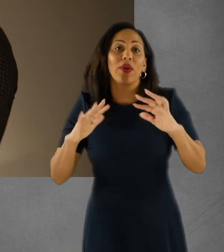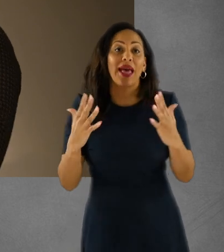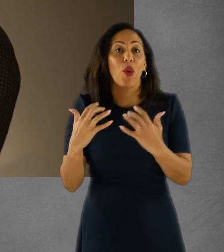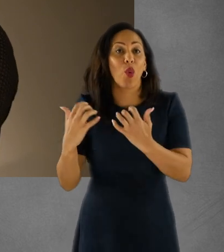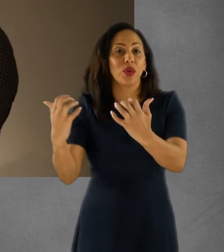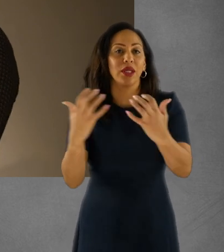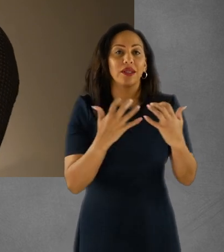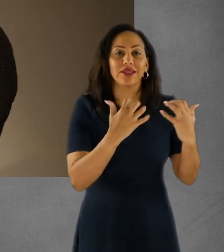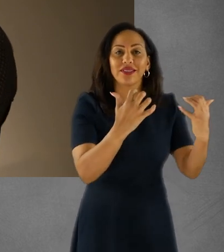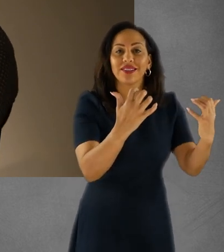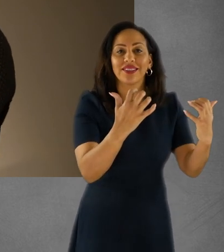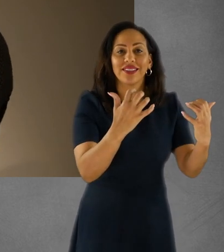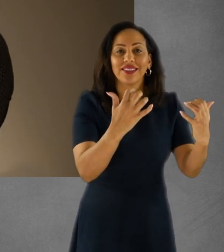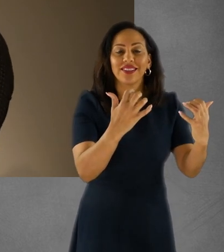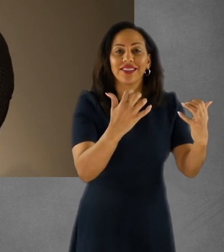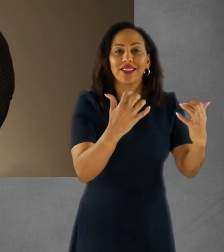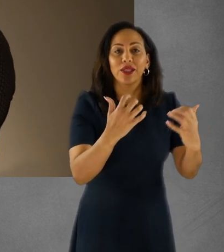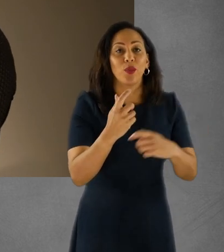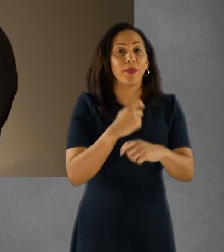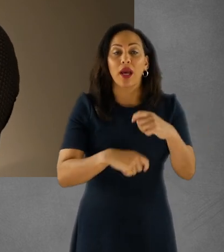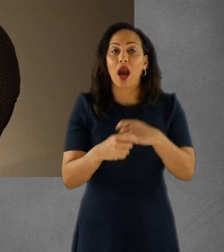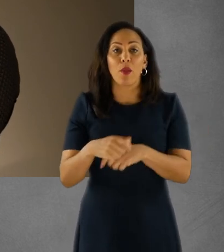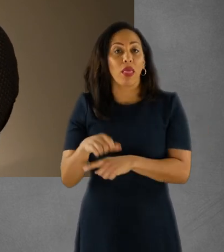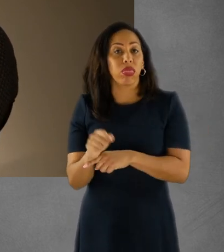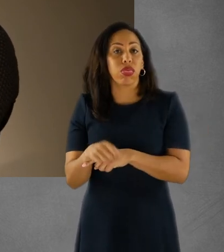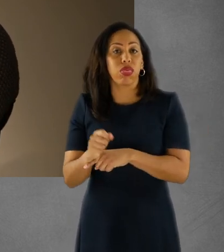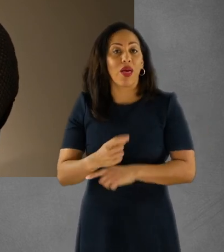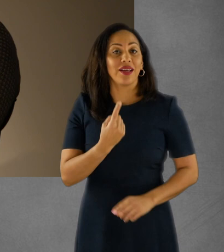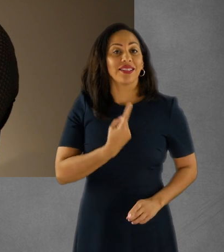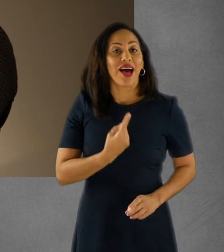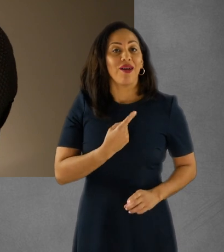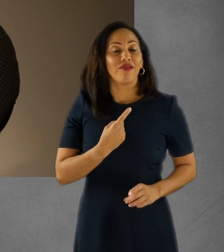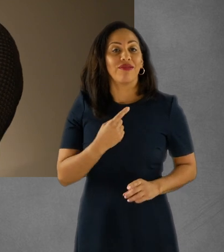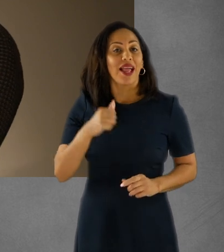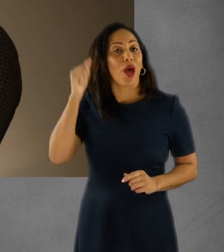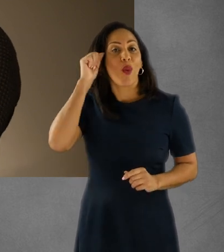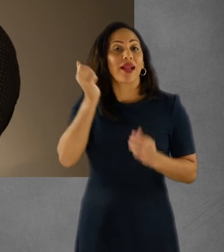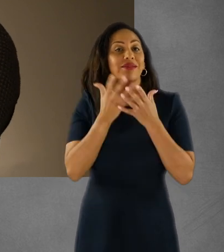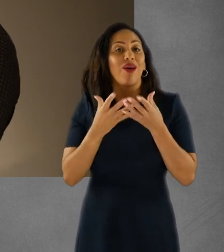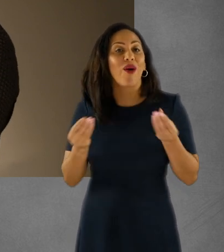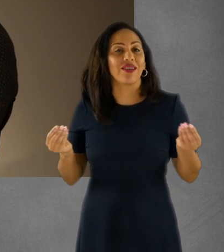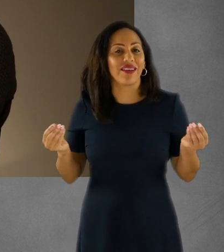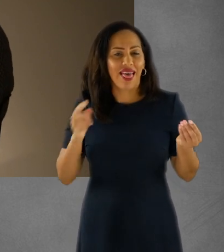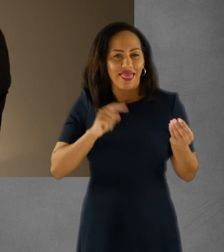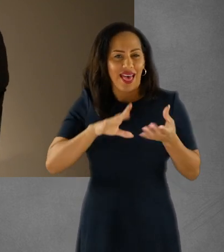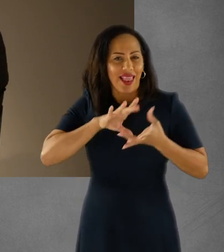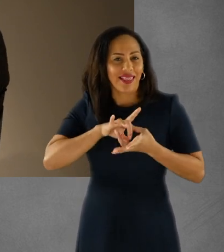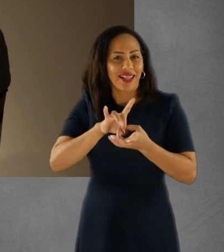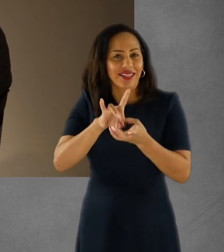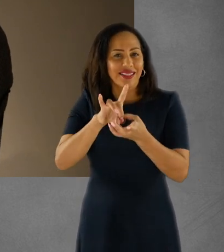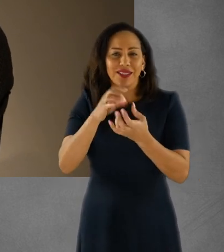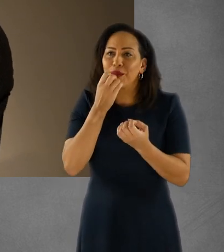without knowing what we look like in the moment of moving. And that leads really beautifully to this idea of